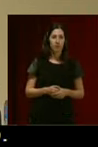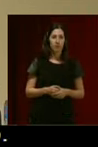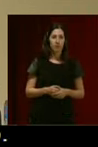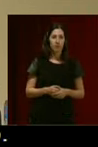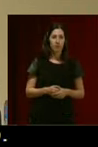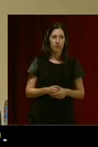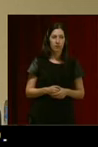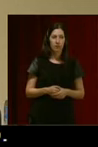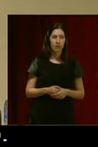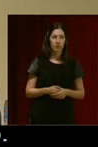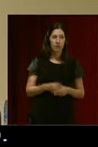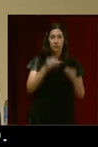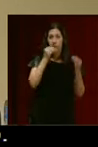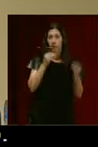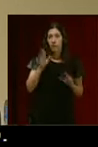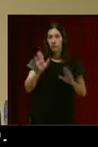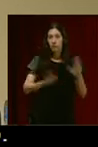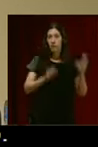Any other questions, please?